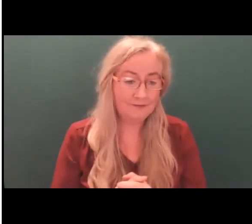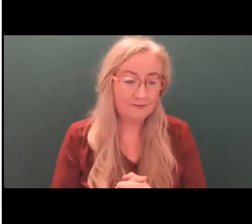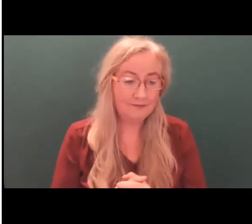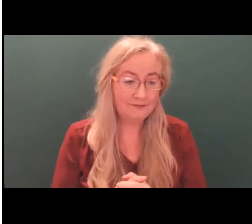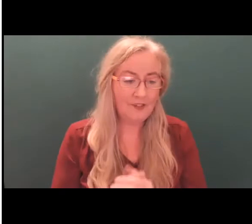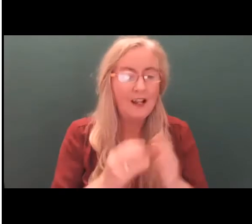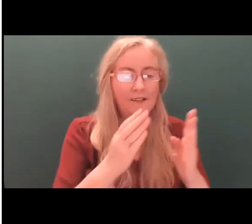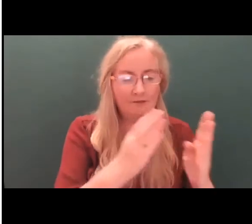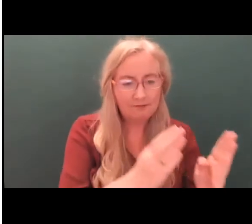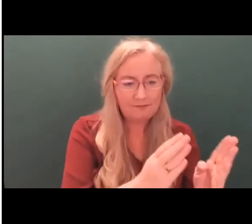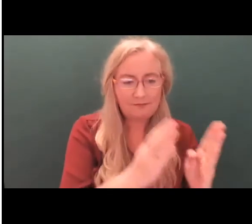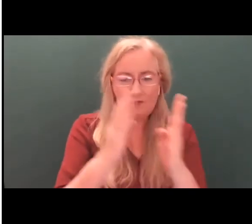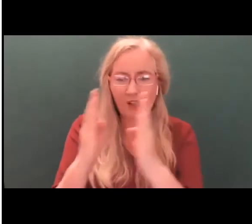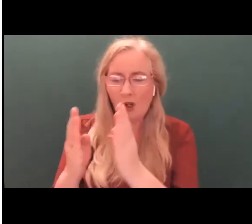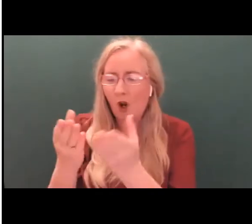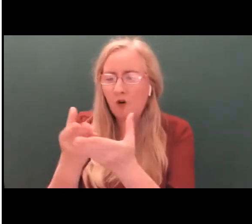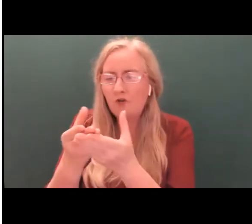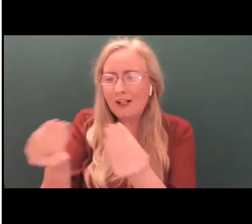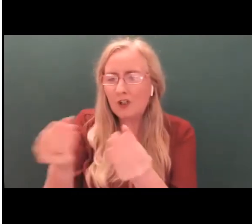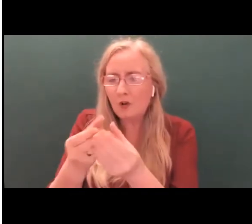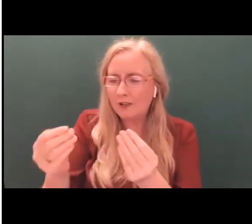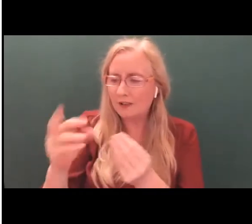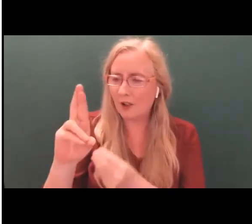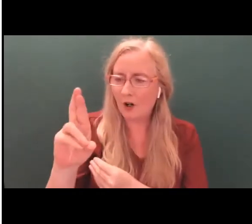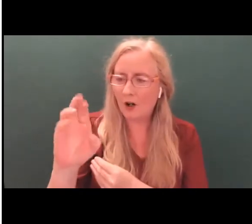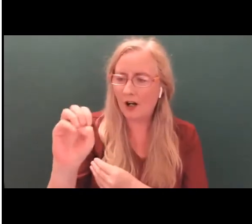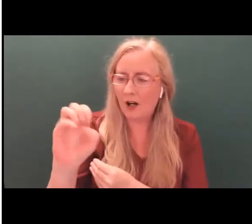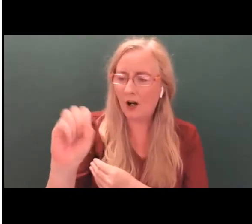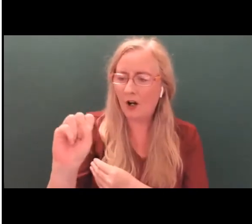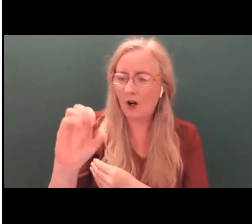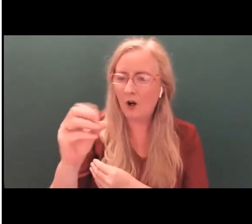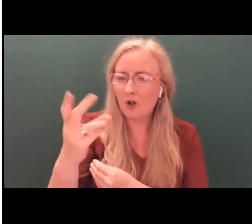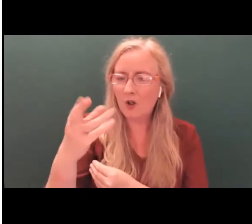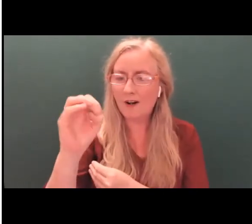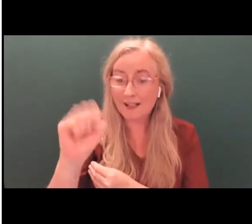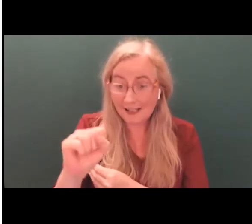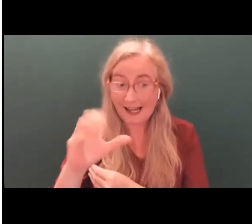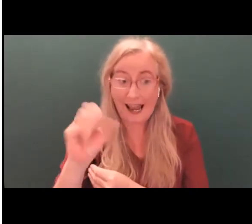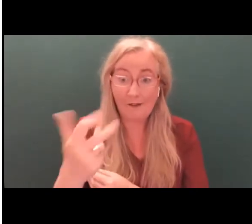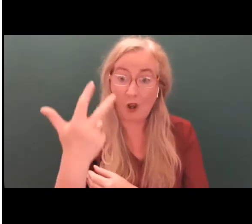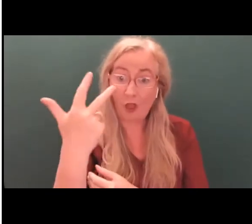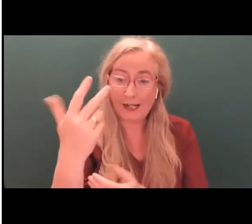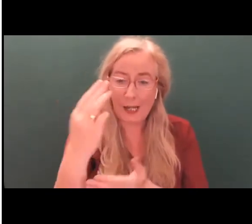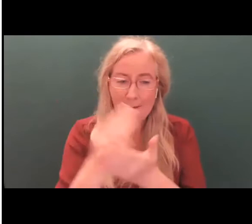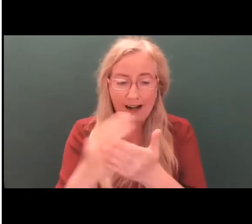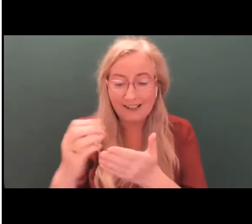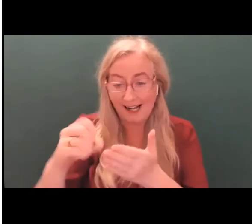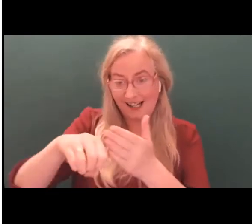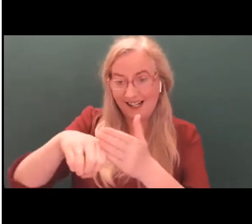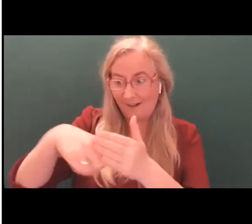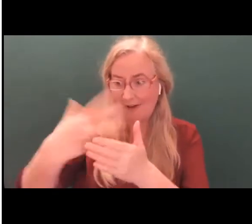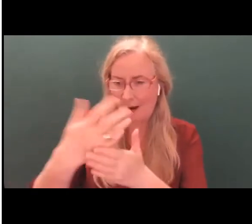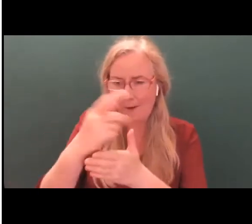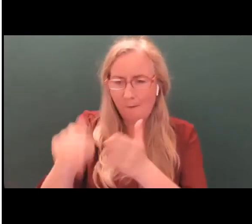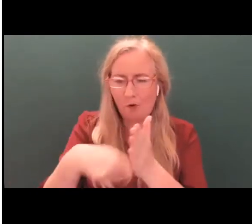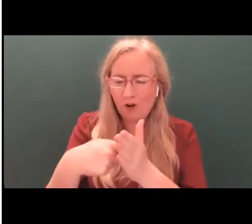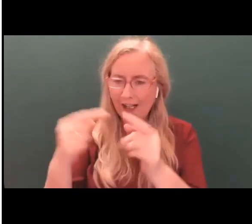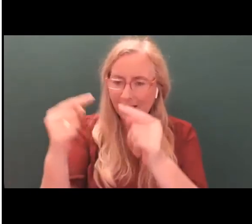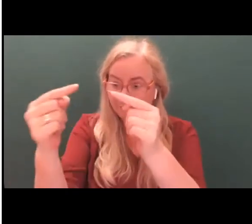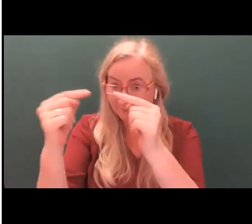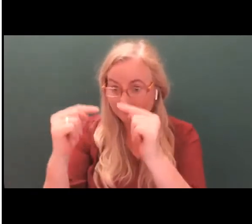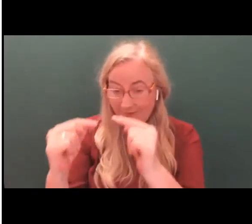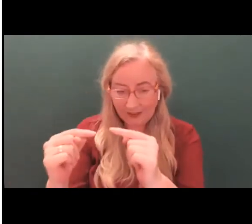And then we have resources. So resources are broken into 3 sections. Developing your project. This is where you'll